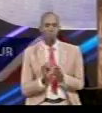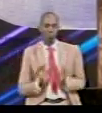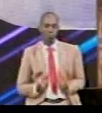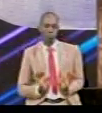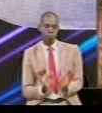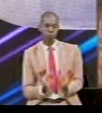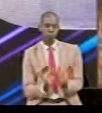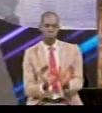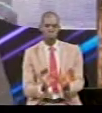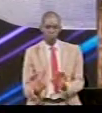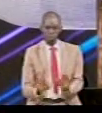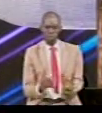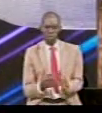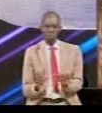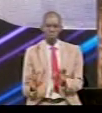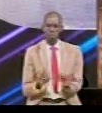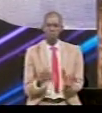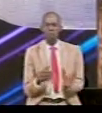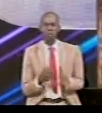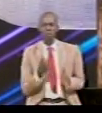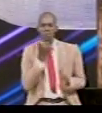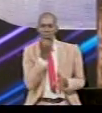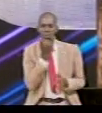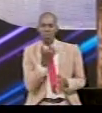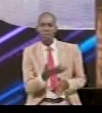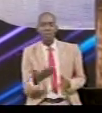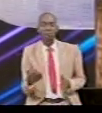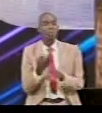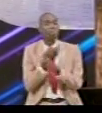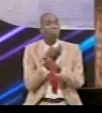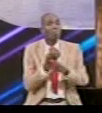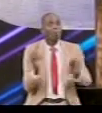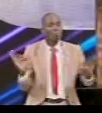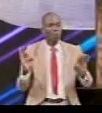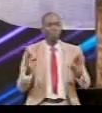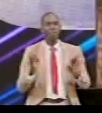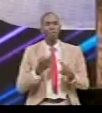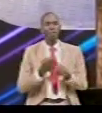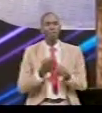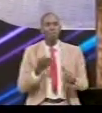people, do it, freedom from the